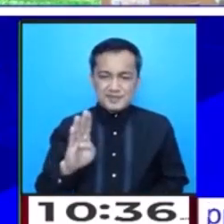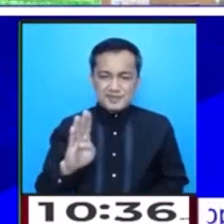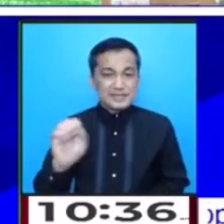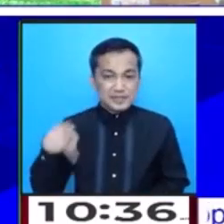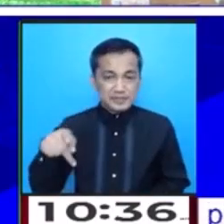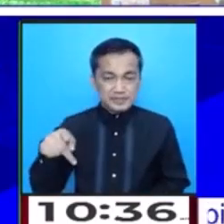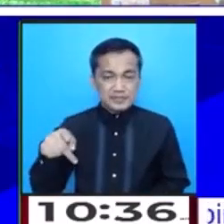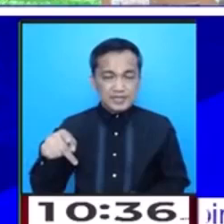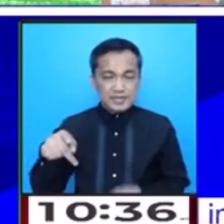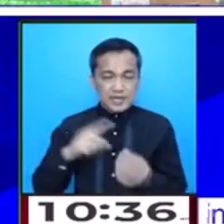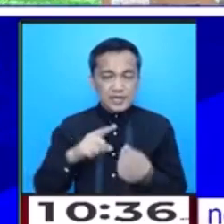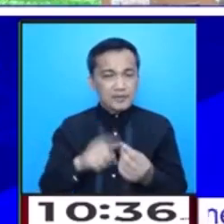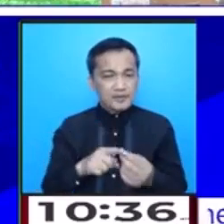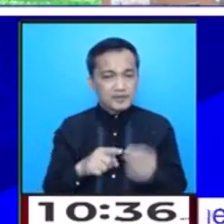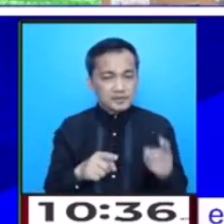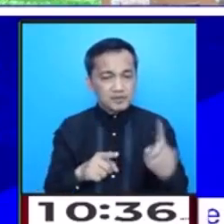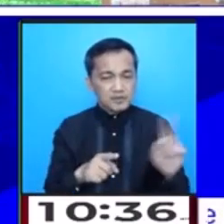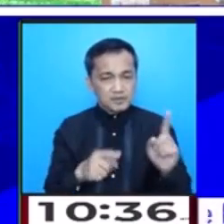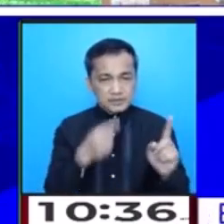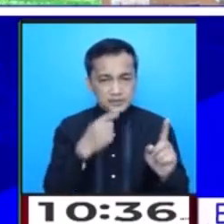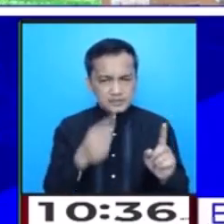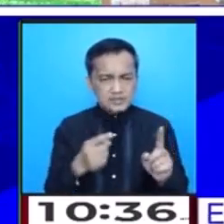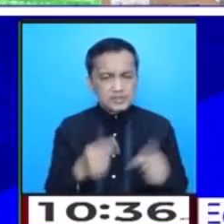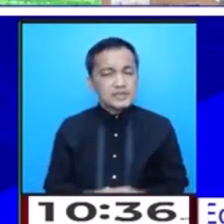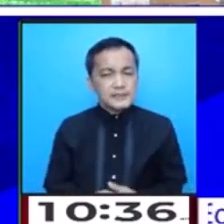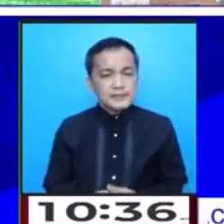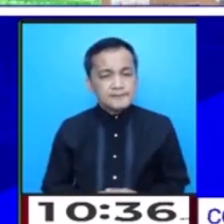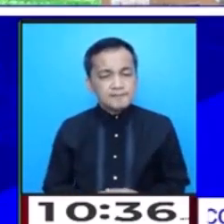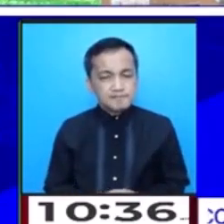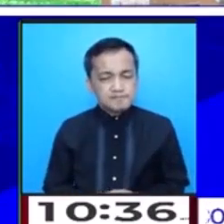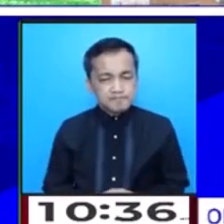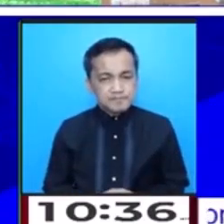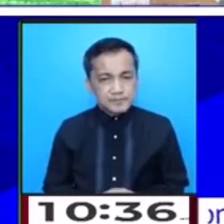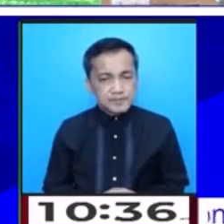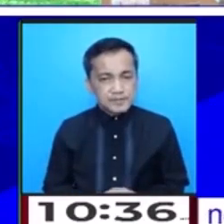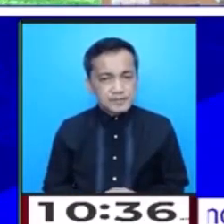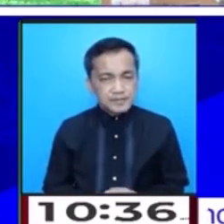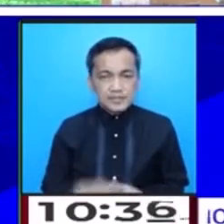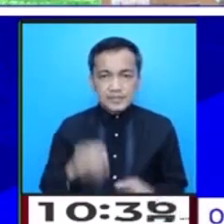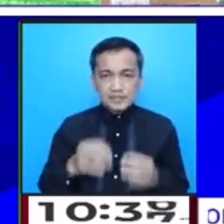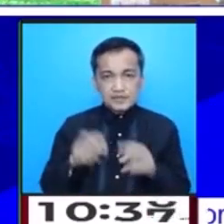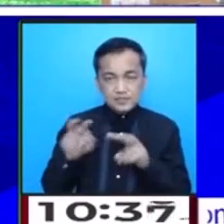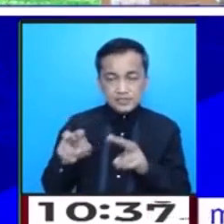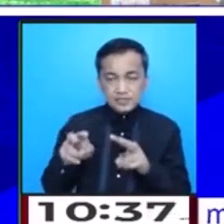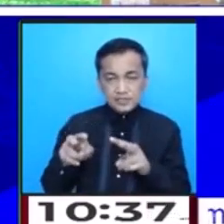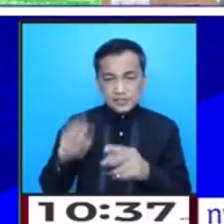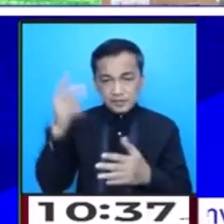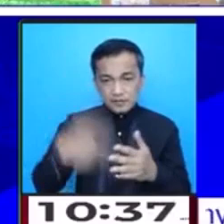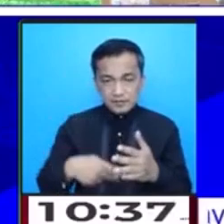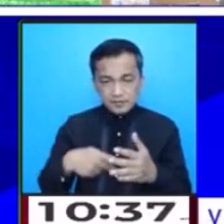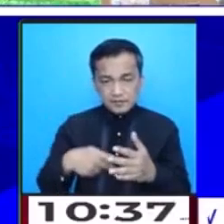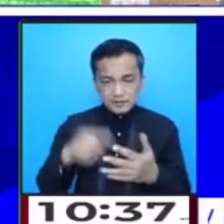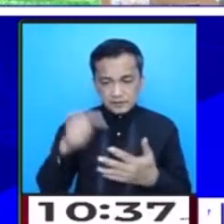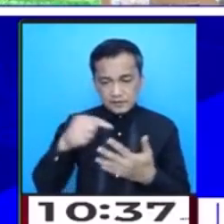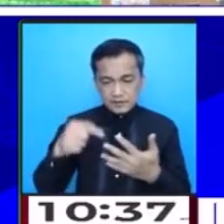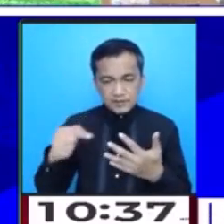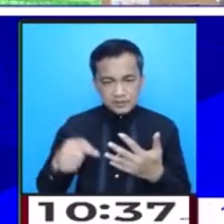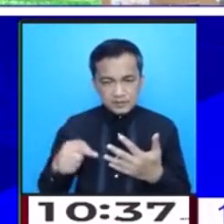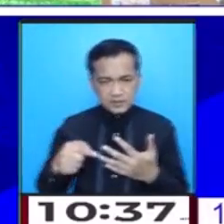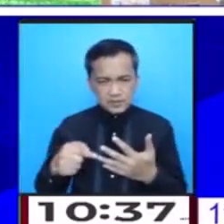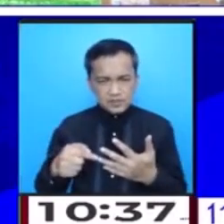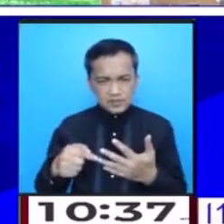what they say, that you know this, that if they see that these prices are, this inflation